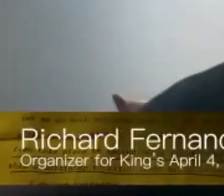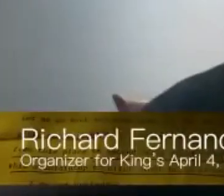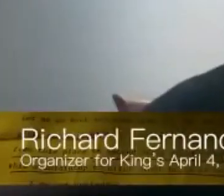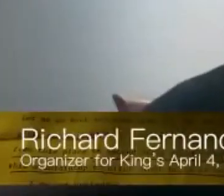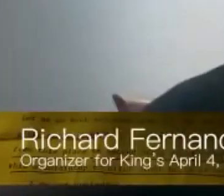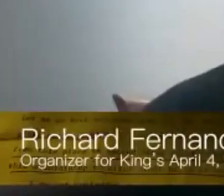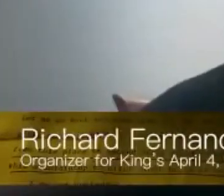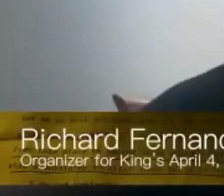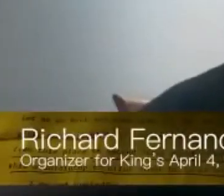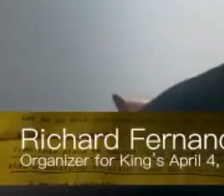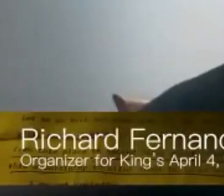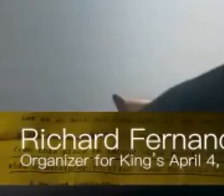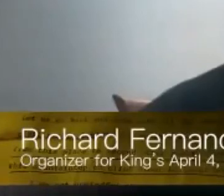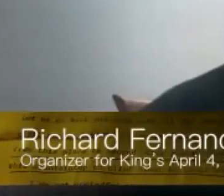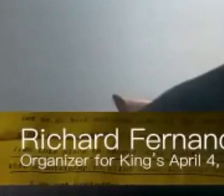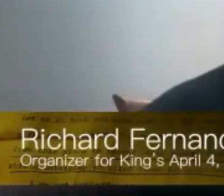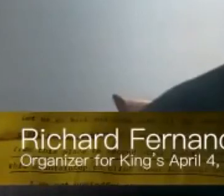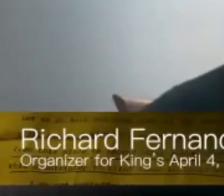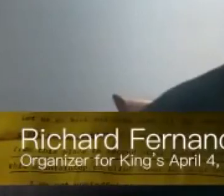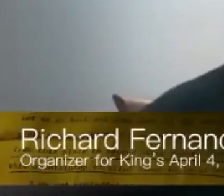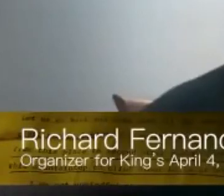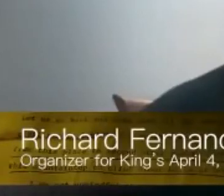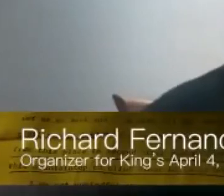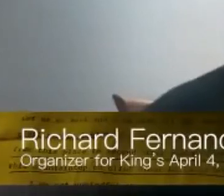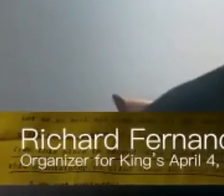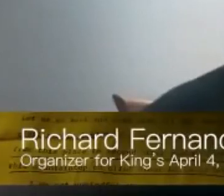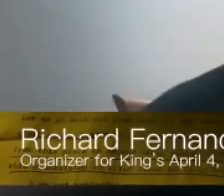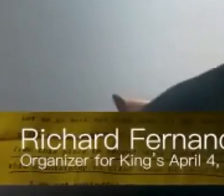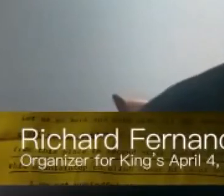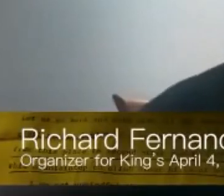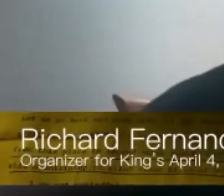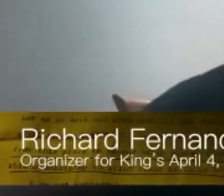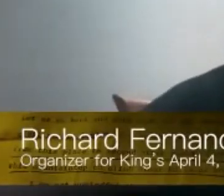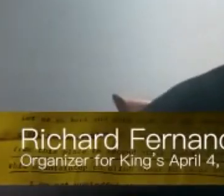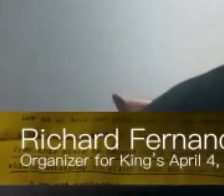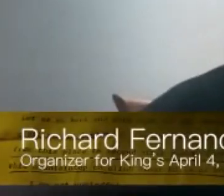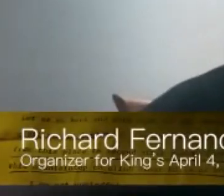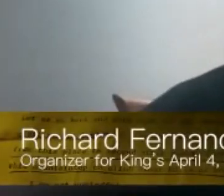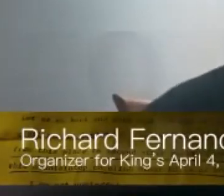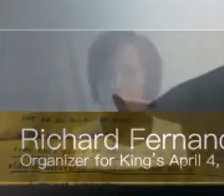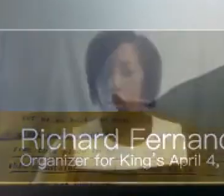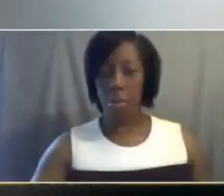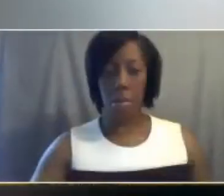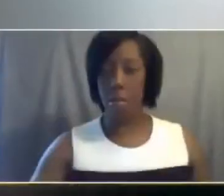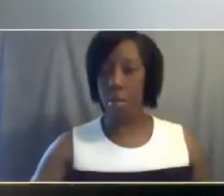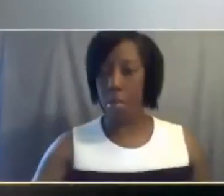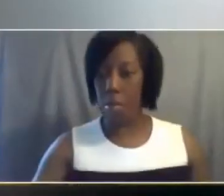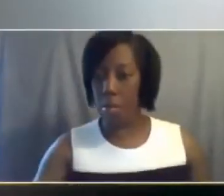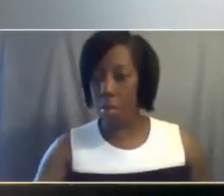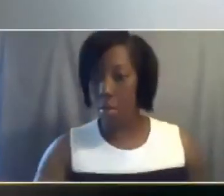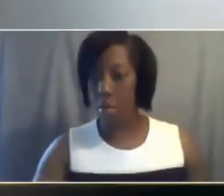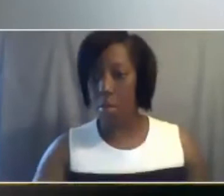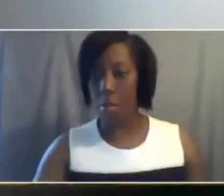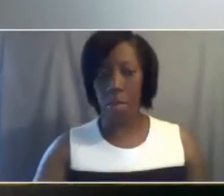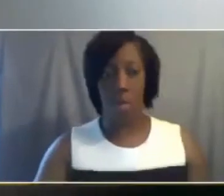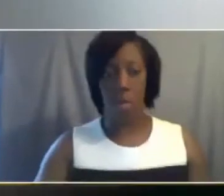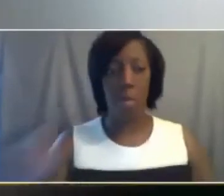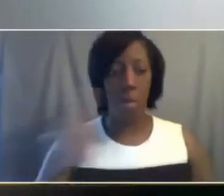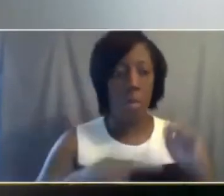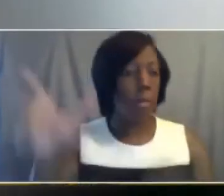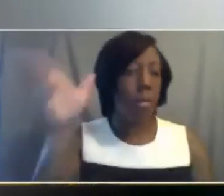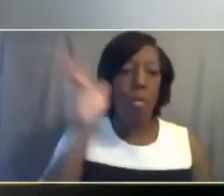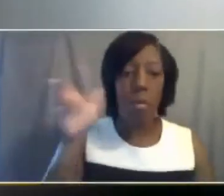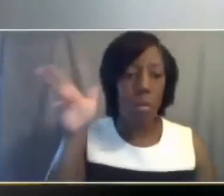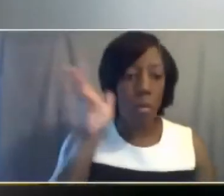My name is Dick Fernandez. I'm a minister in the United Church of Christ. And in 1967, I was the director of a group